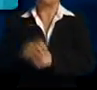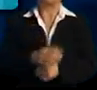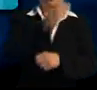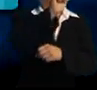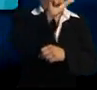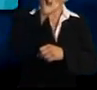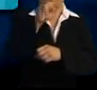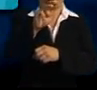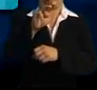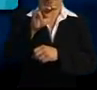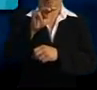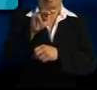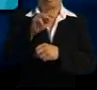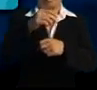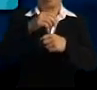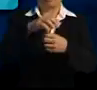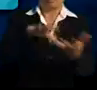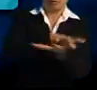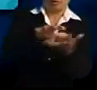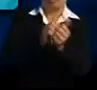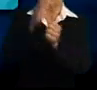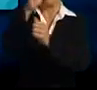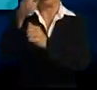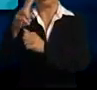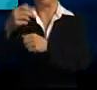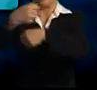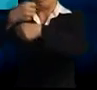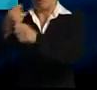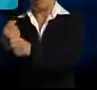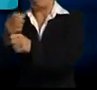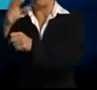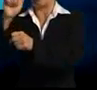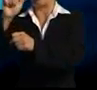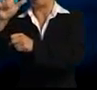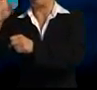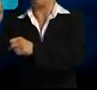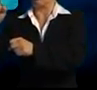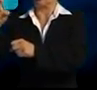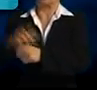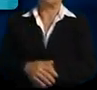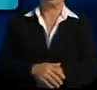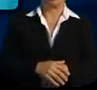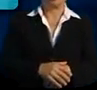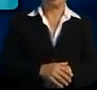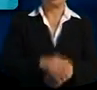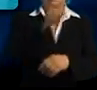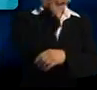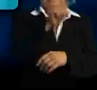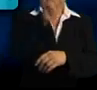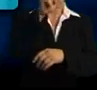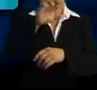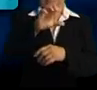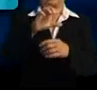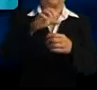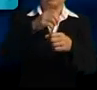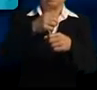Aluminium reacts with oxygen to form aluminium oxide. Then, zinc